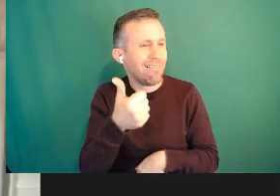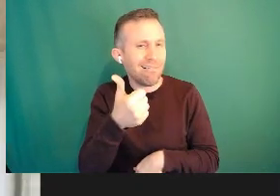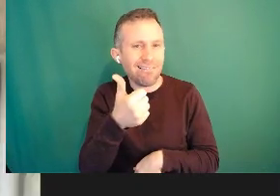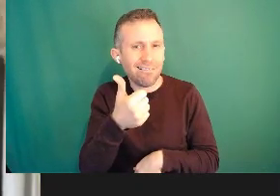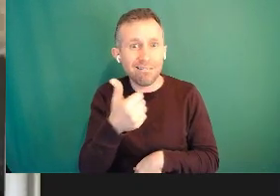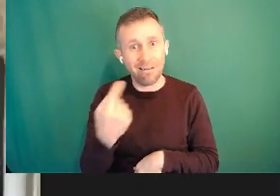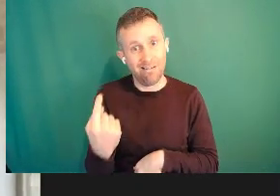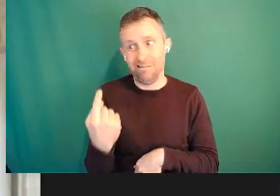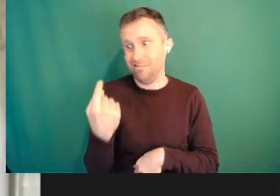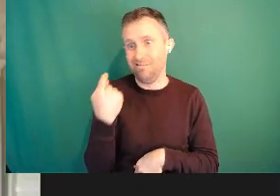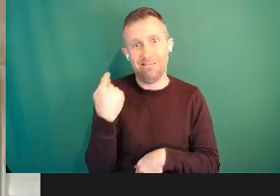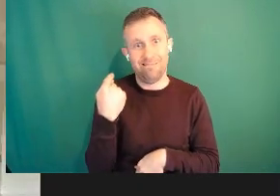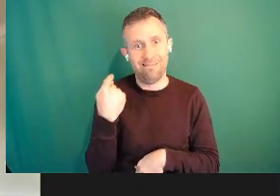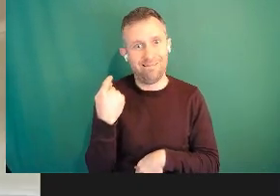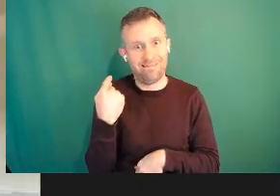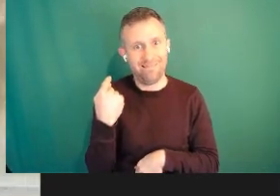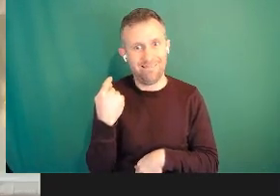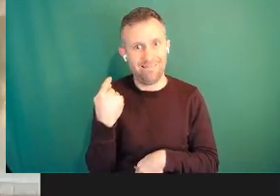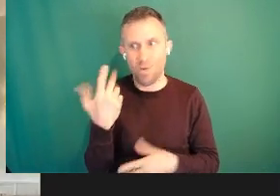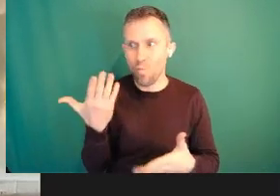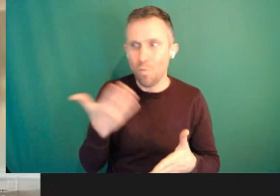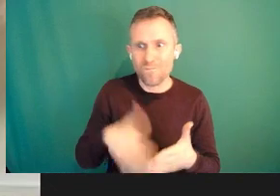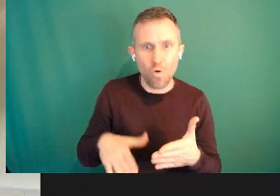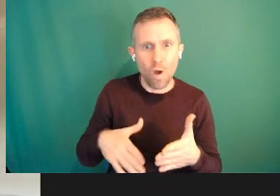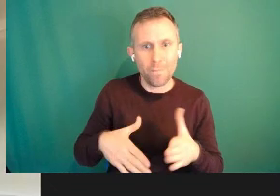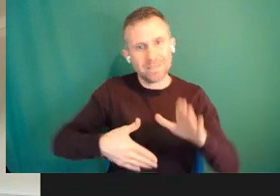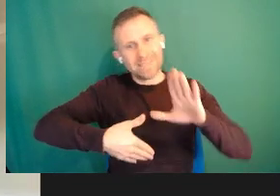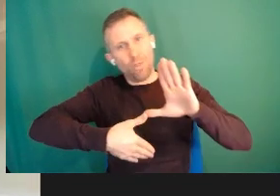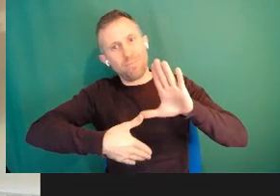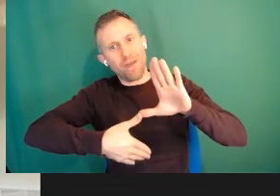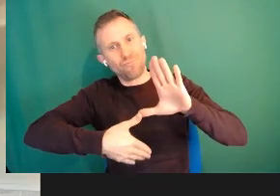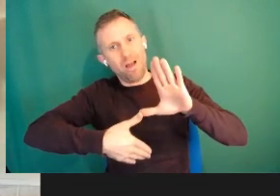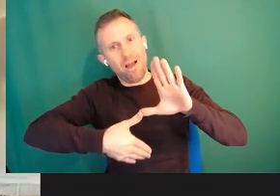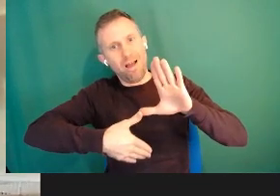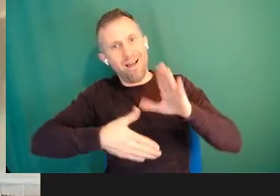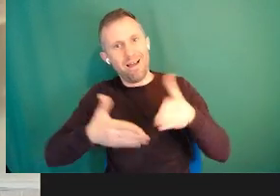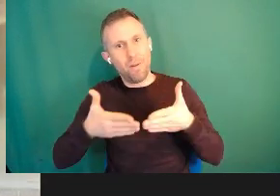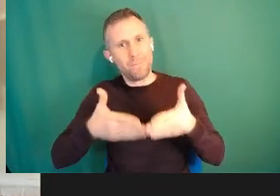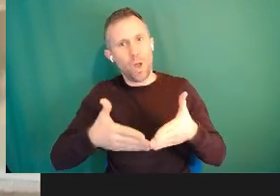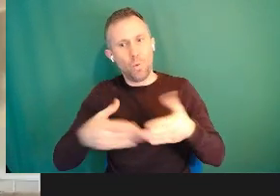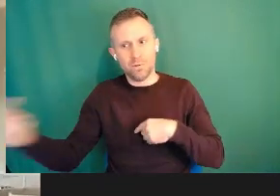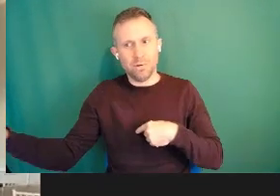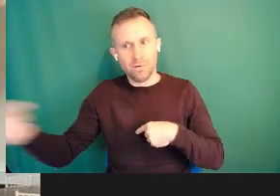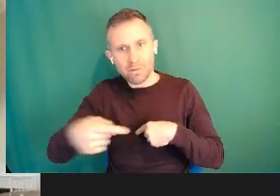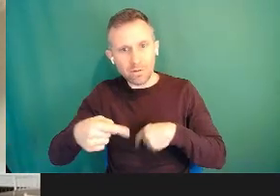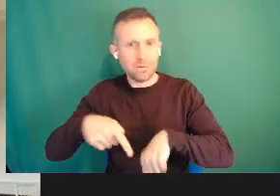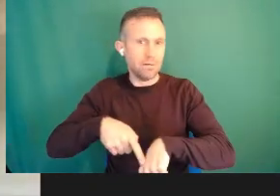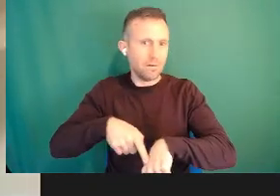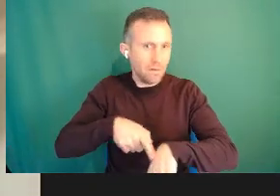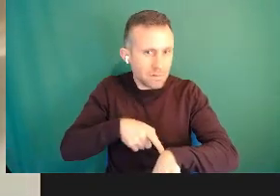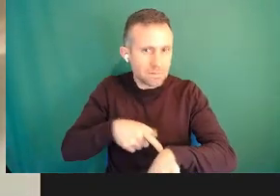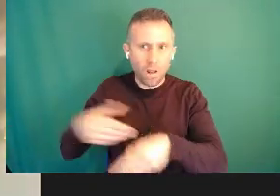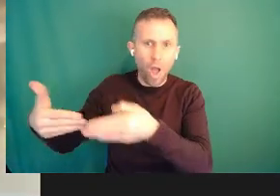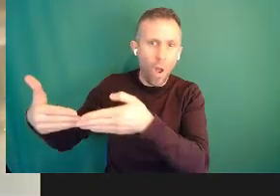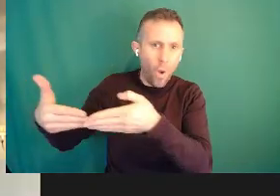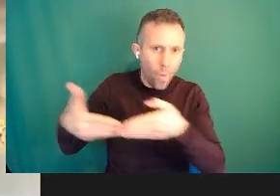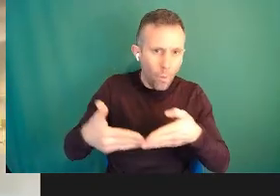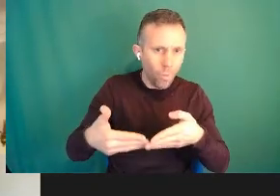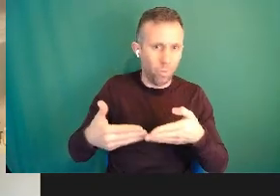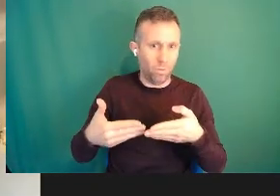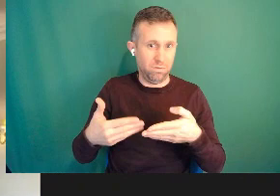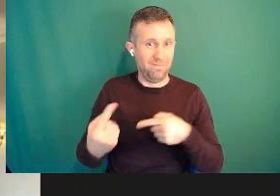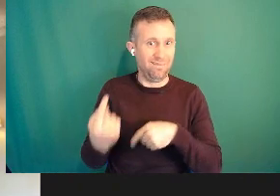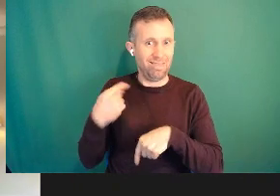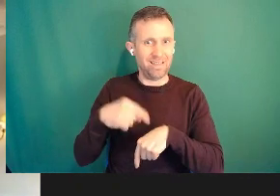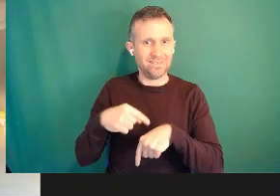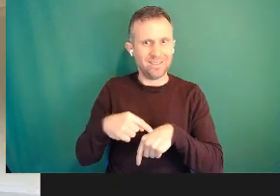months long journey to make it here. So very, very grand lunch, very expensive foods that were prepared